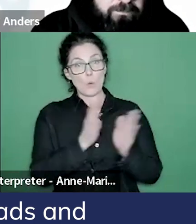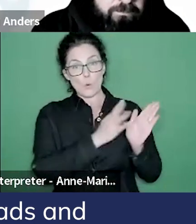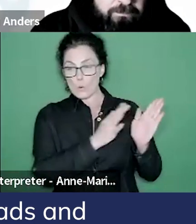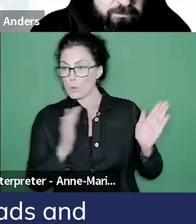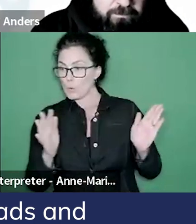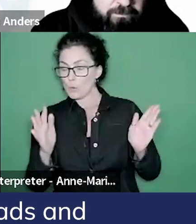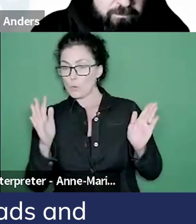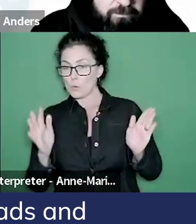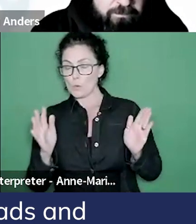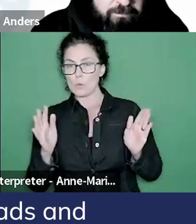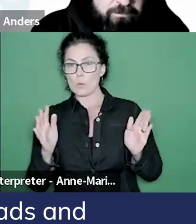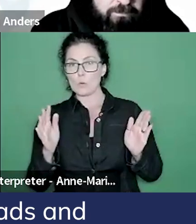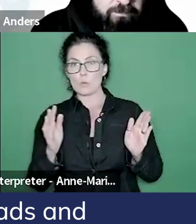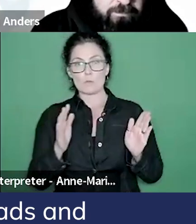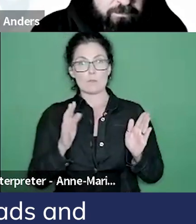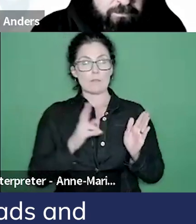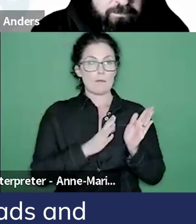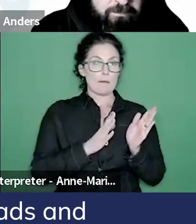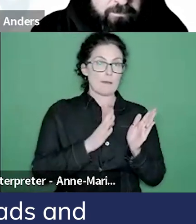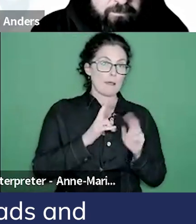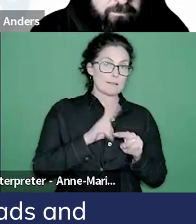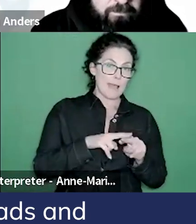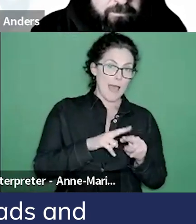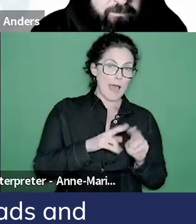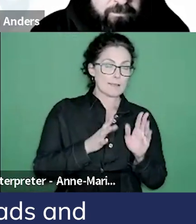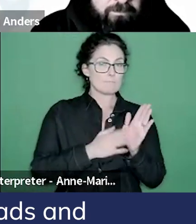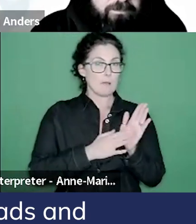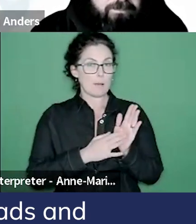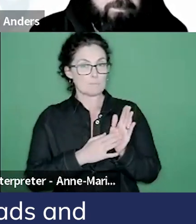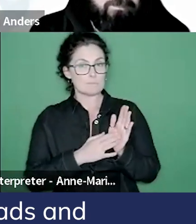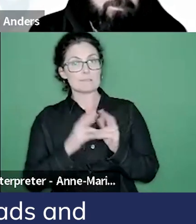dads and mums to be and carers to be that